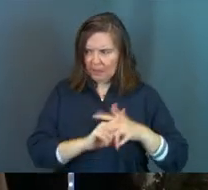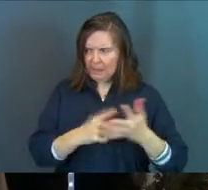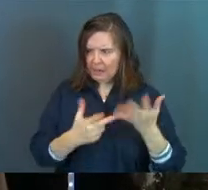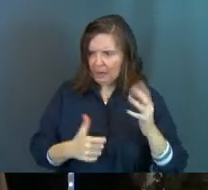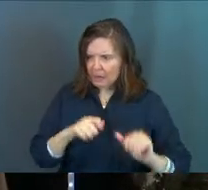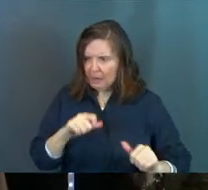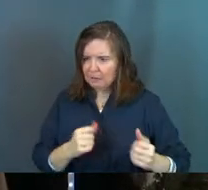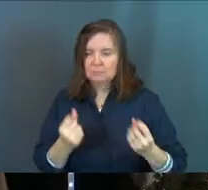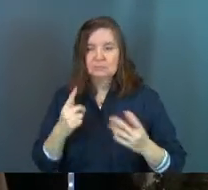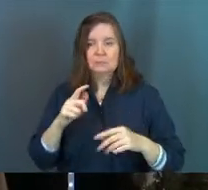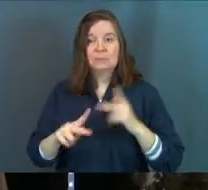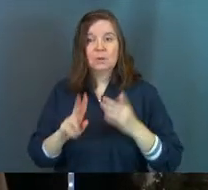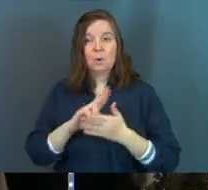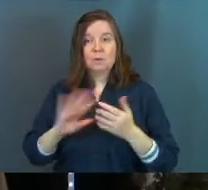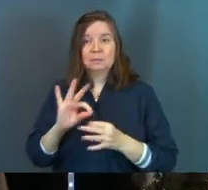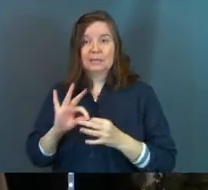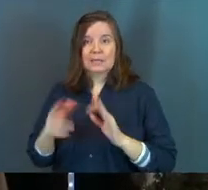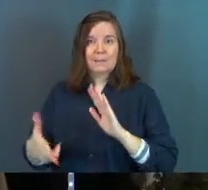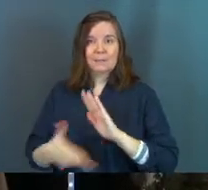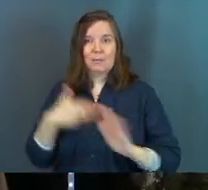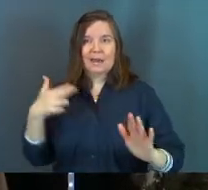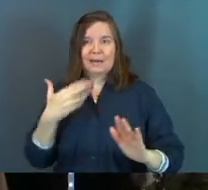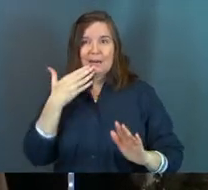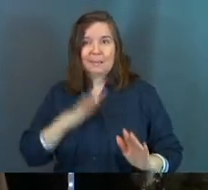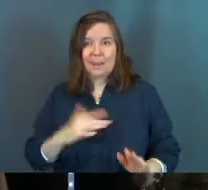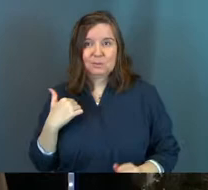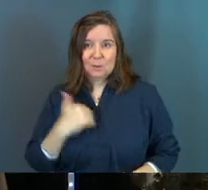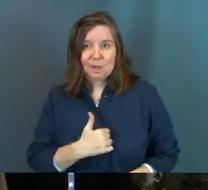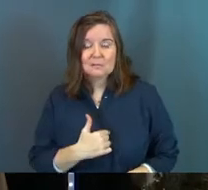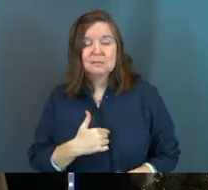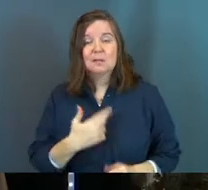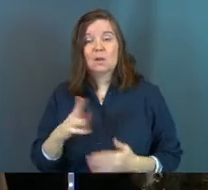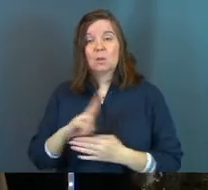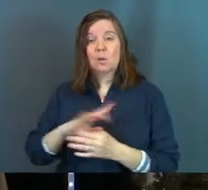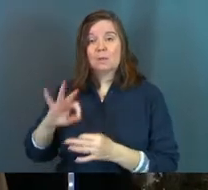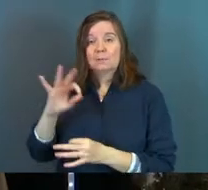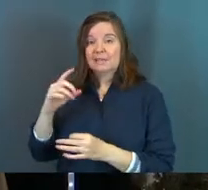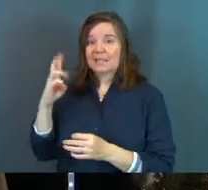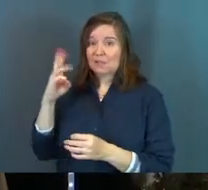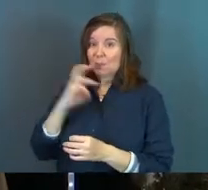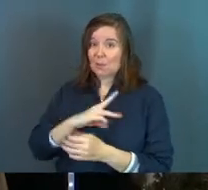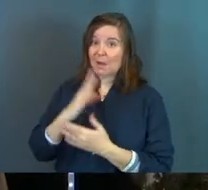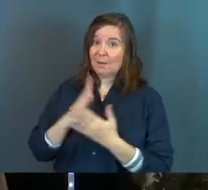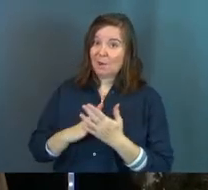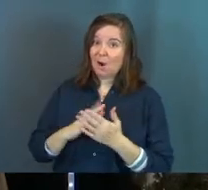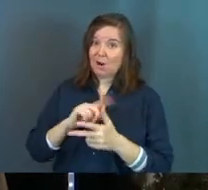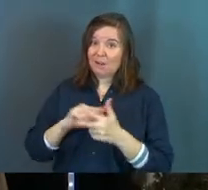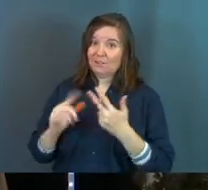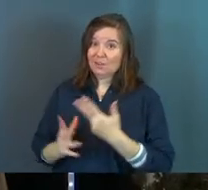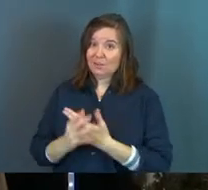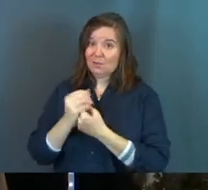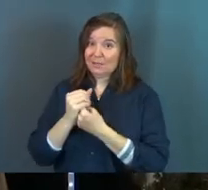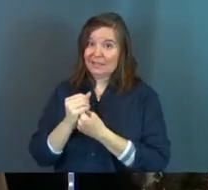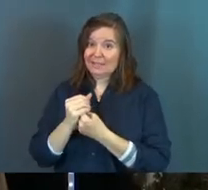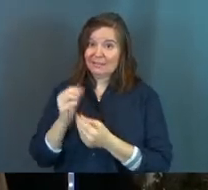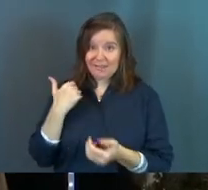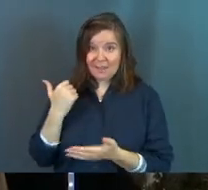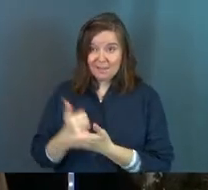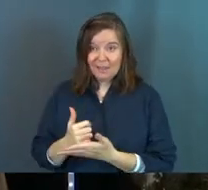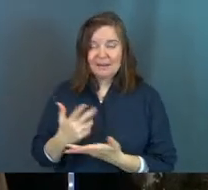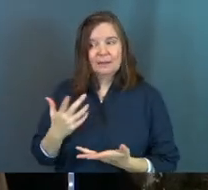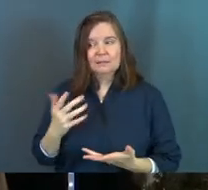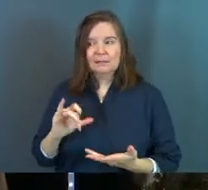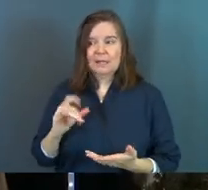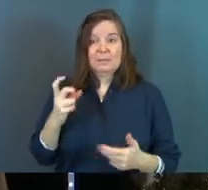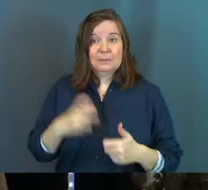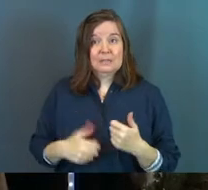a lot of times the Holy Spirit has been branded poorly to us. The Holy Spirit is the weird part of the Trinity. Amen? Amen. Like, it's